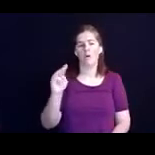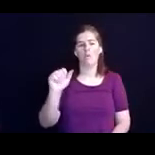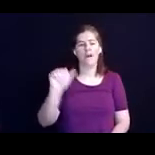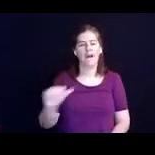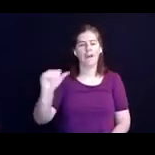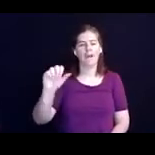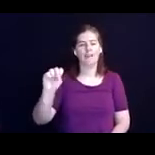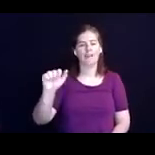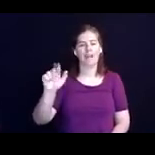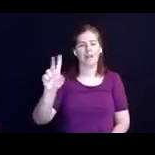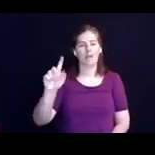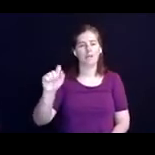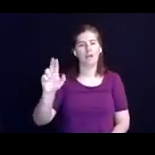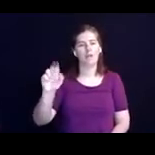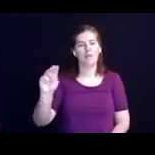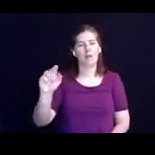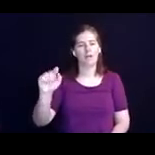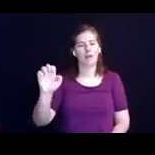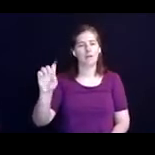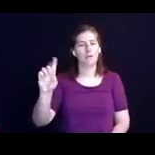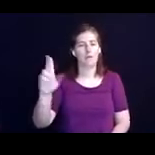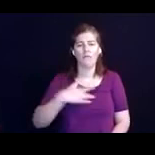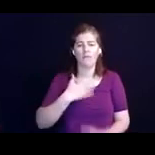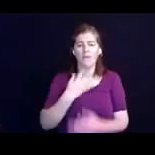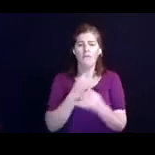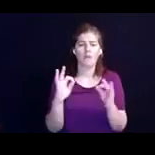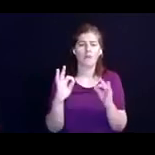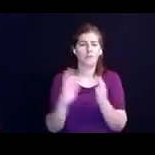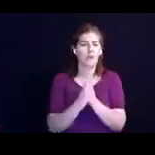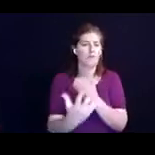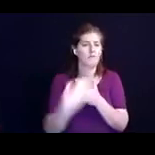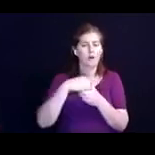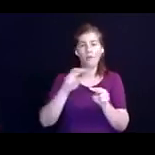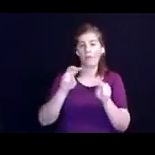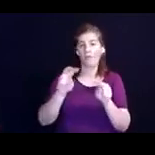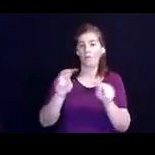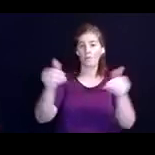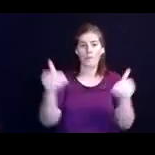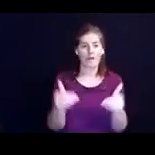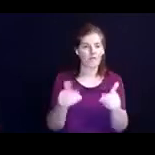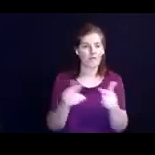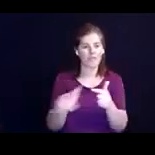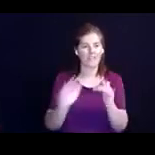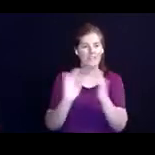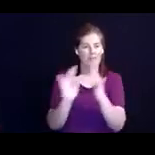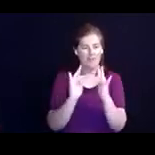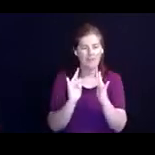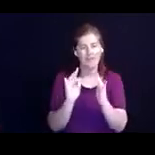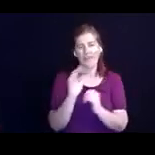echonursingHome@salud.unm.edu. So please feel free to get involved. We look forward to welcoming you into this network,